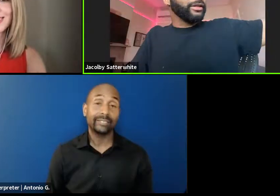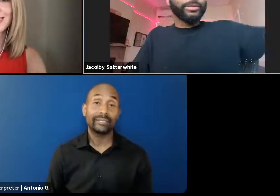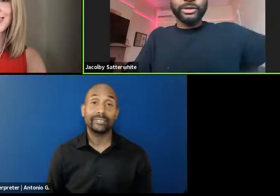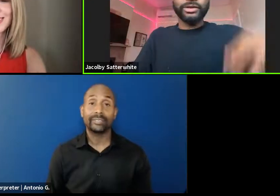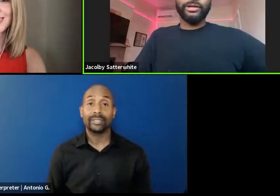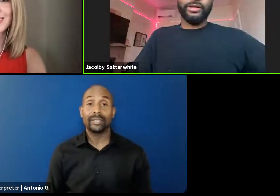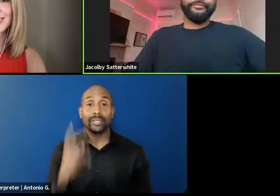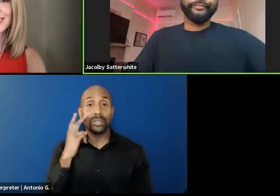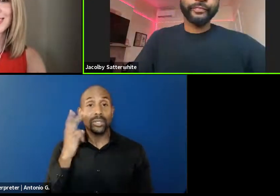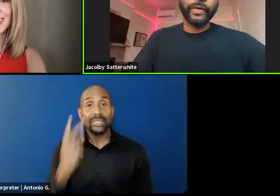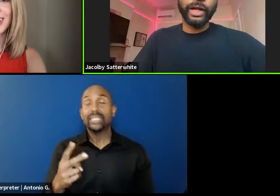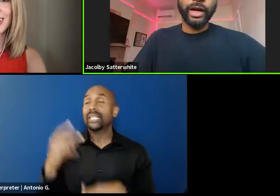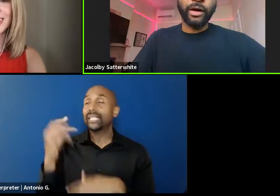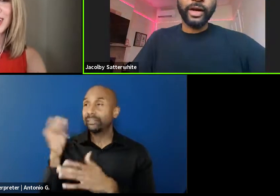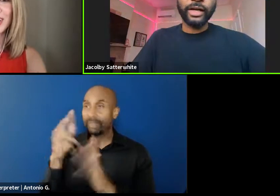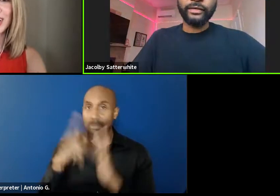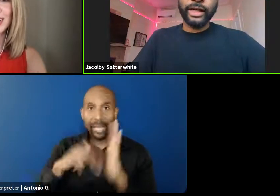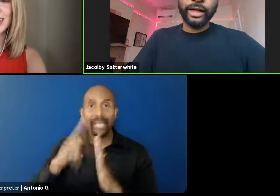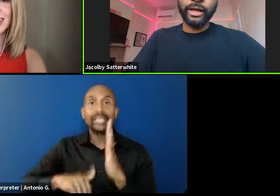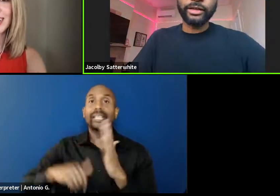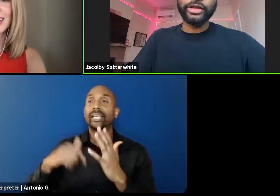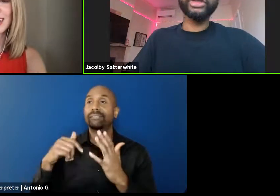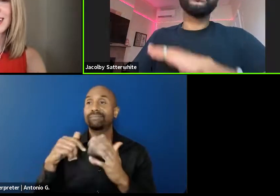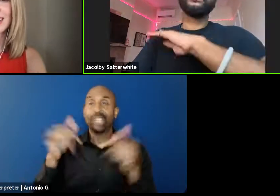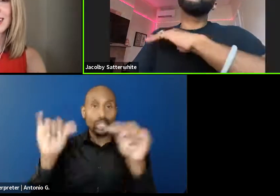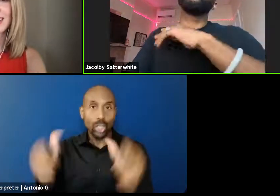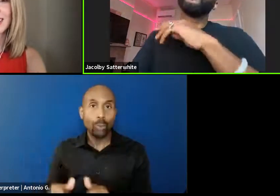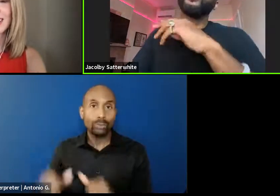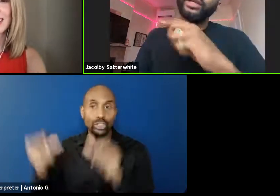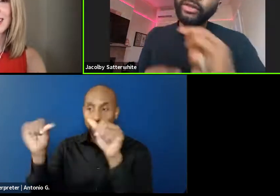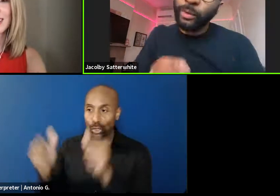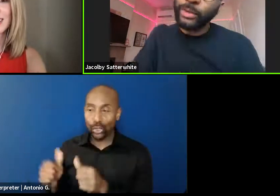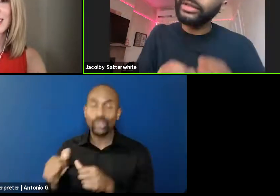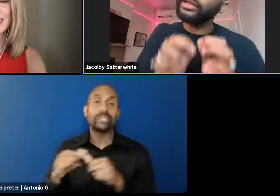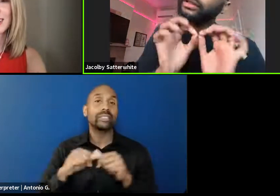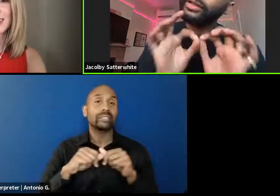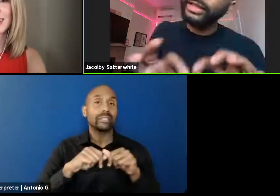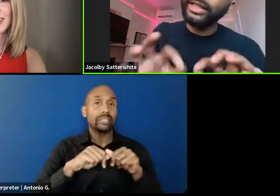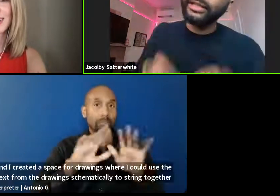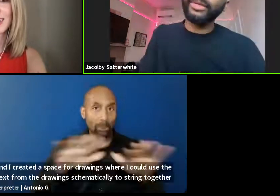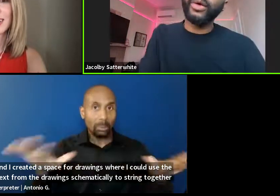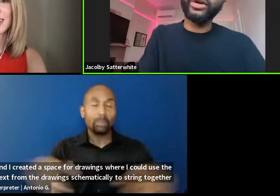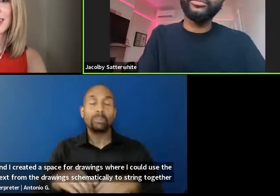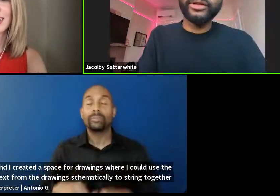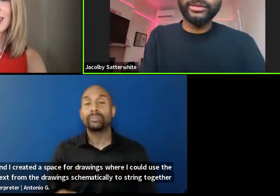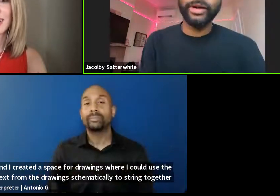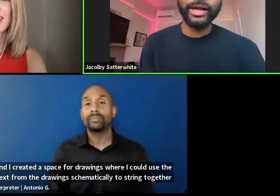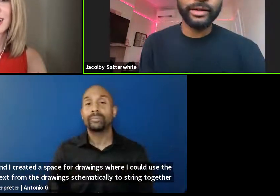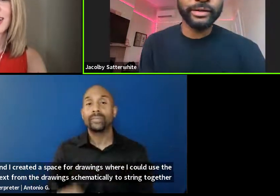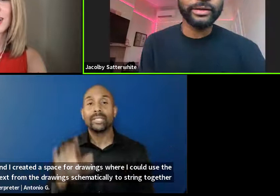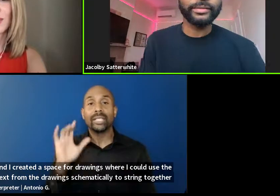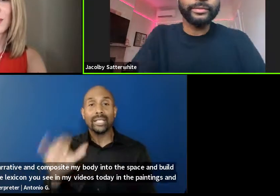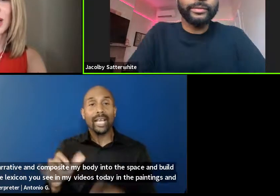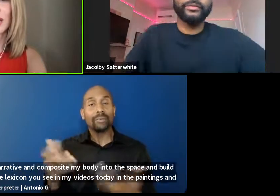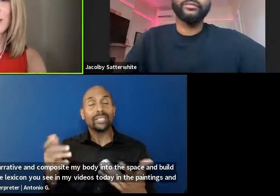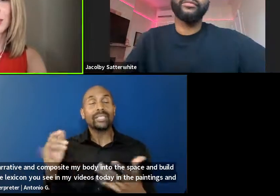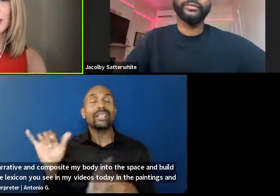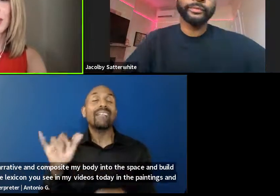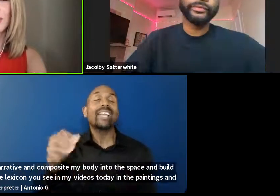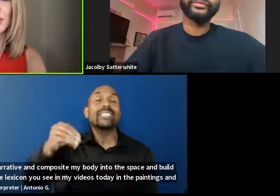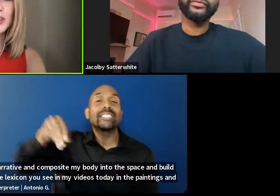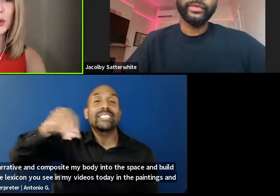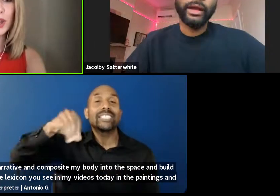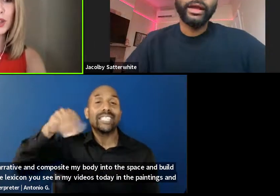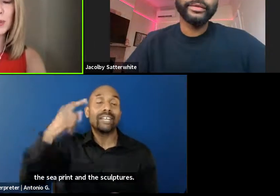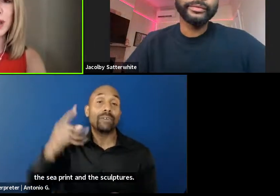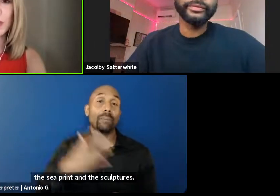and the sculptures, you know, yeah, it all kind of like, you know, was the seed to my world building practice. Right, absolutely.